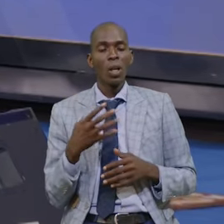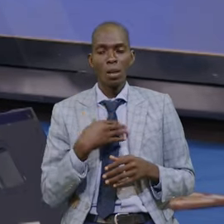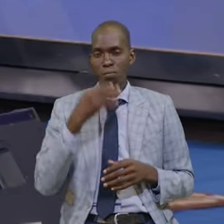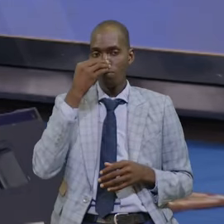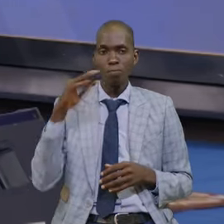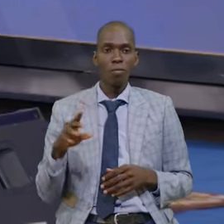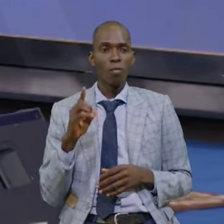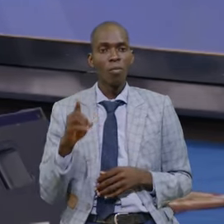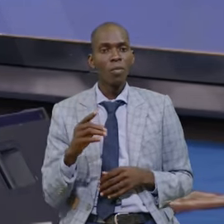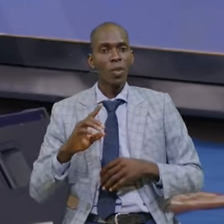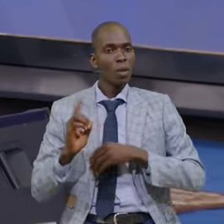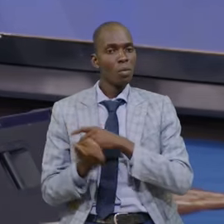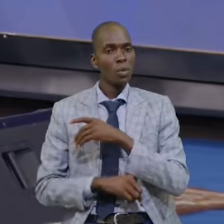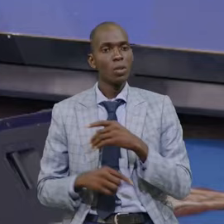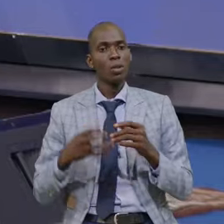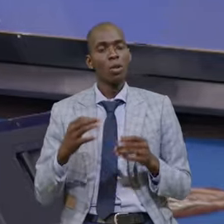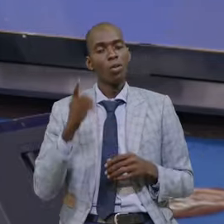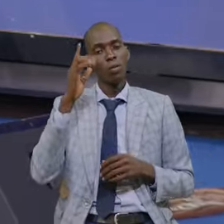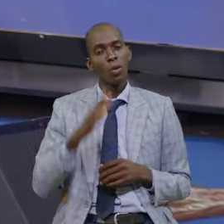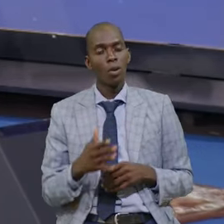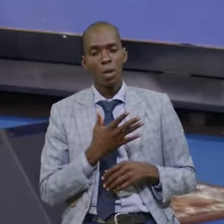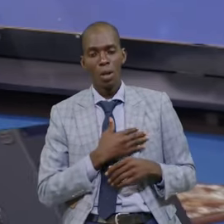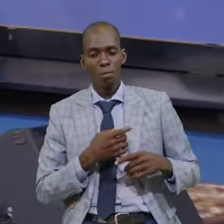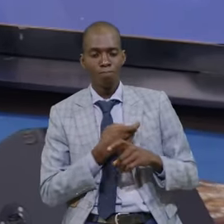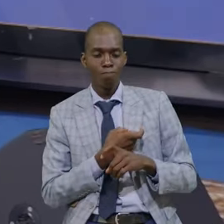and afflicted. It says in